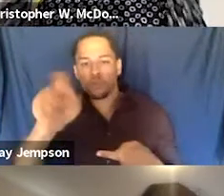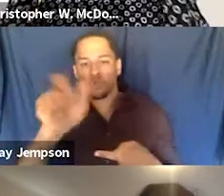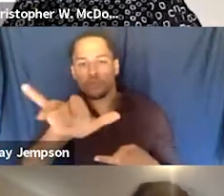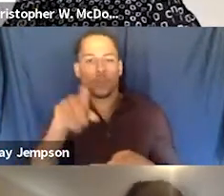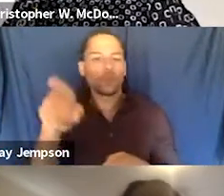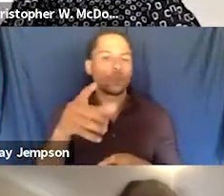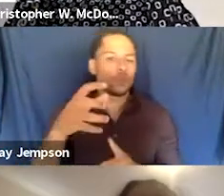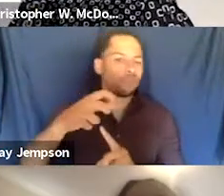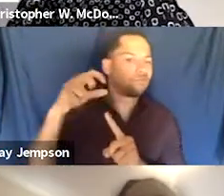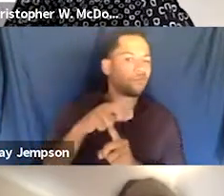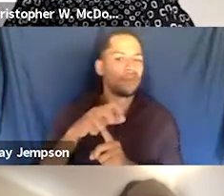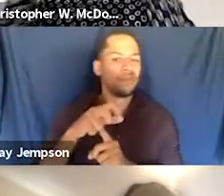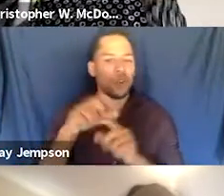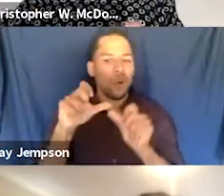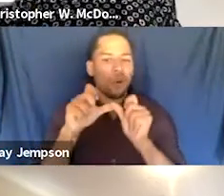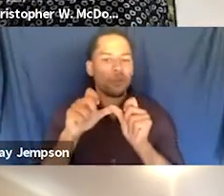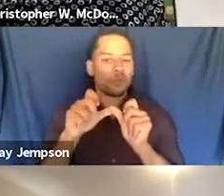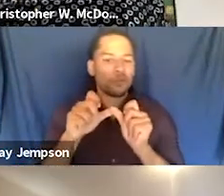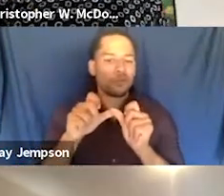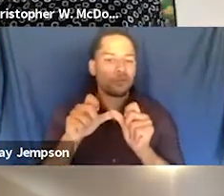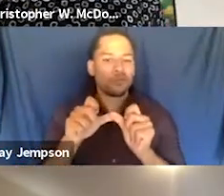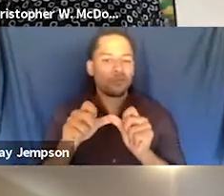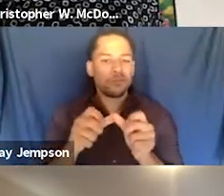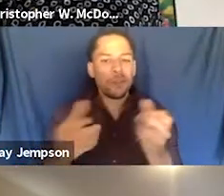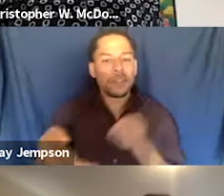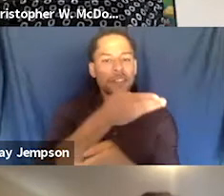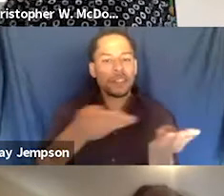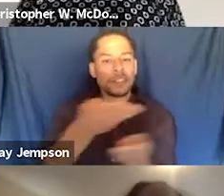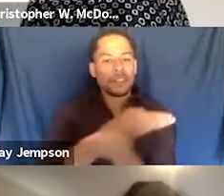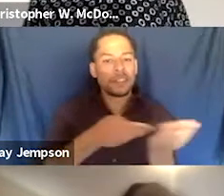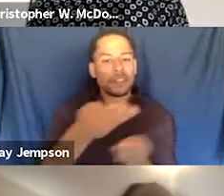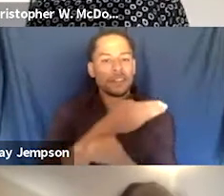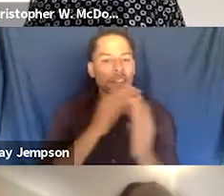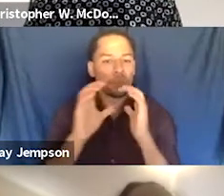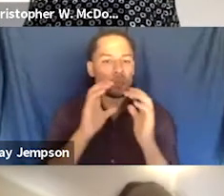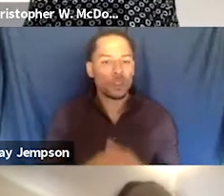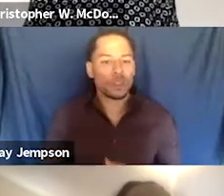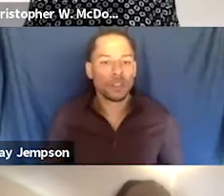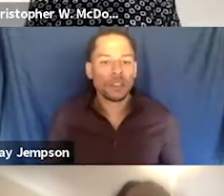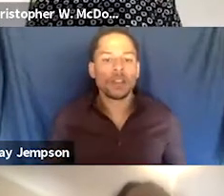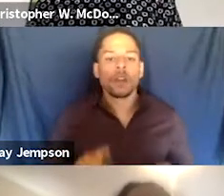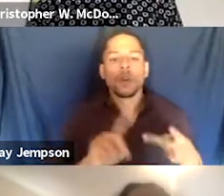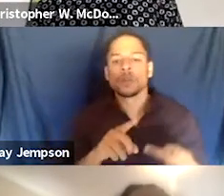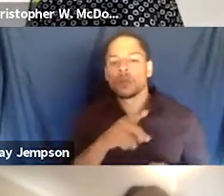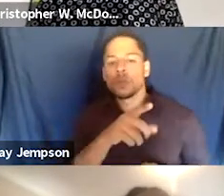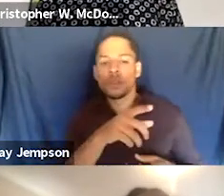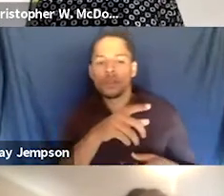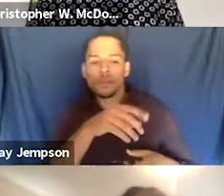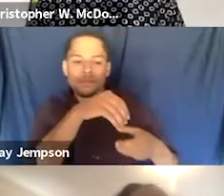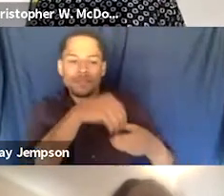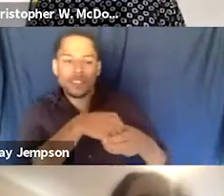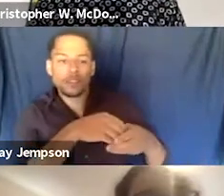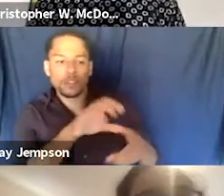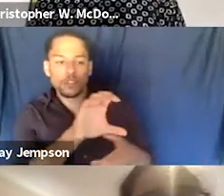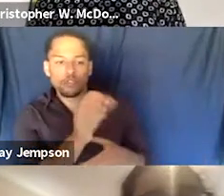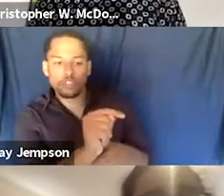so much. And then the second thing is, I think in the chat, what Mike brought up was how